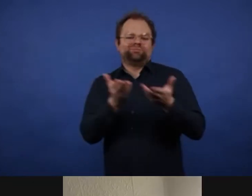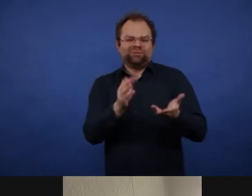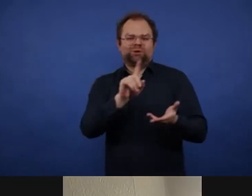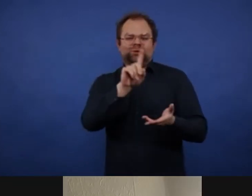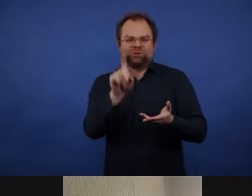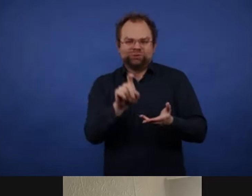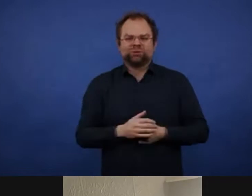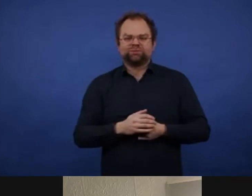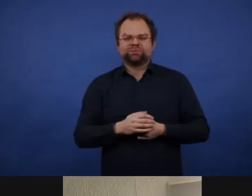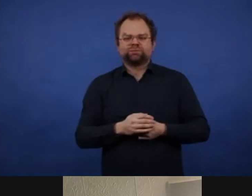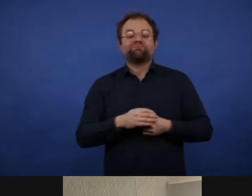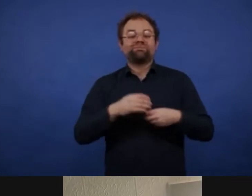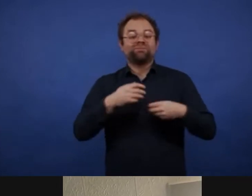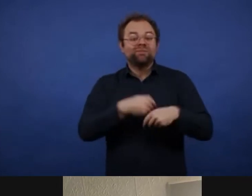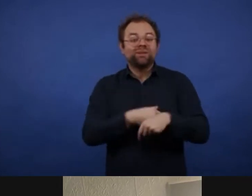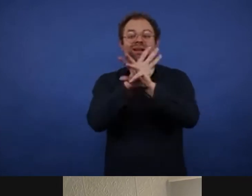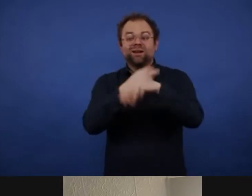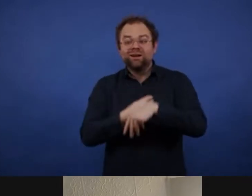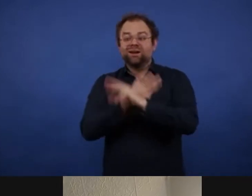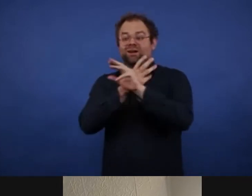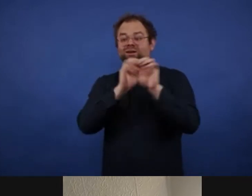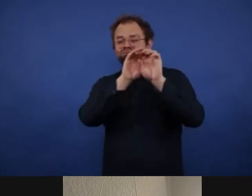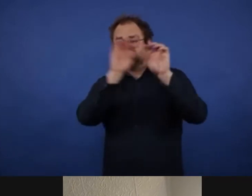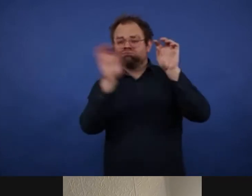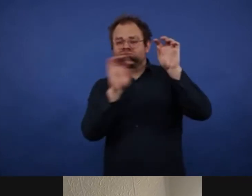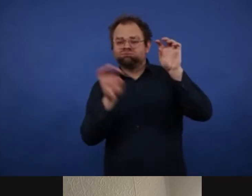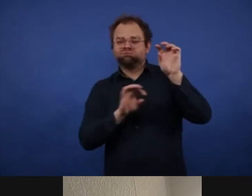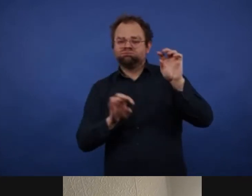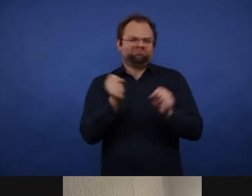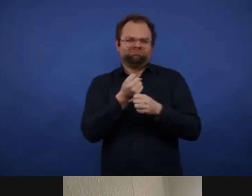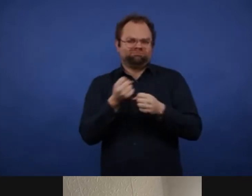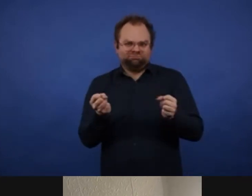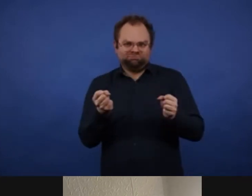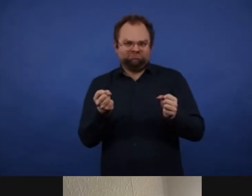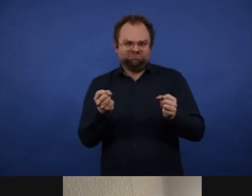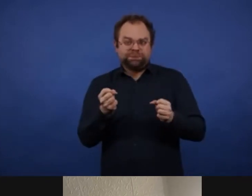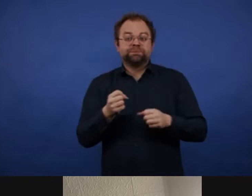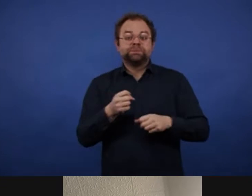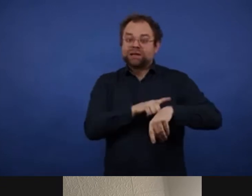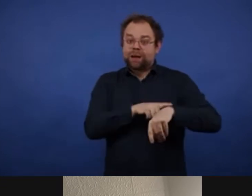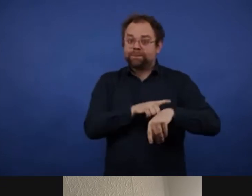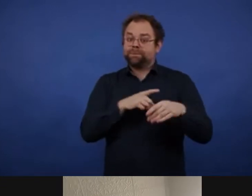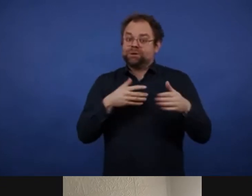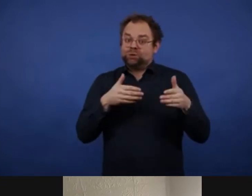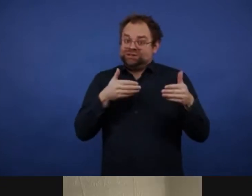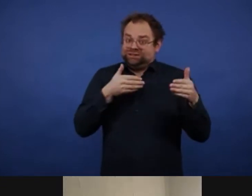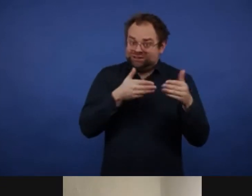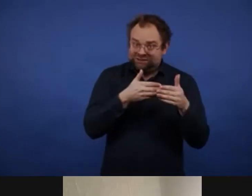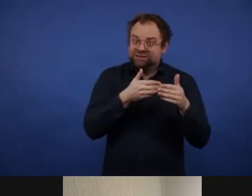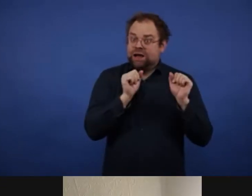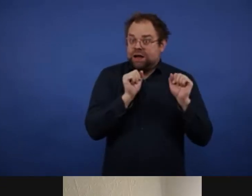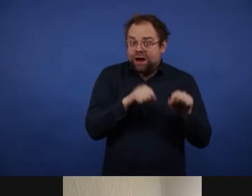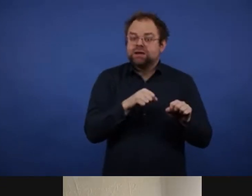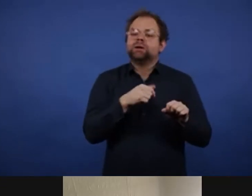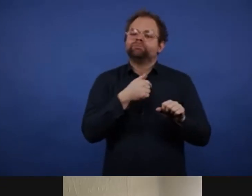relevant to the discussions which have been presented. Should you have any accessibility issues, please send a private message to the host